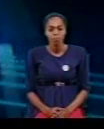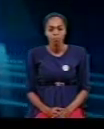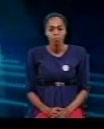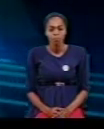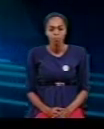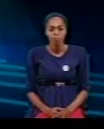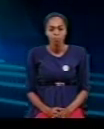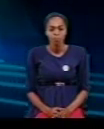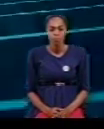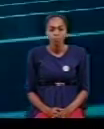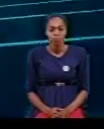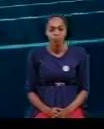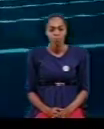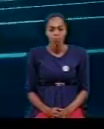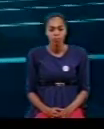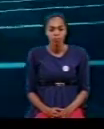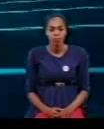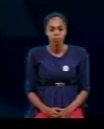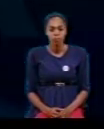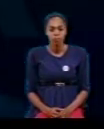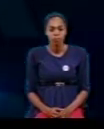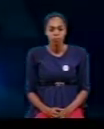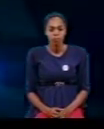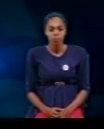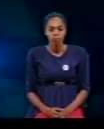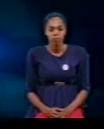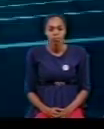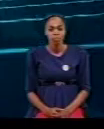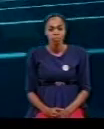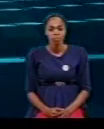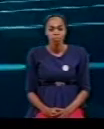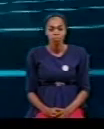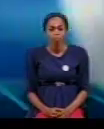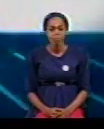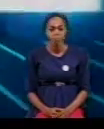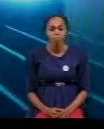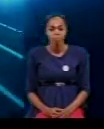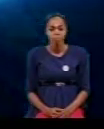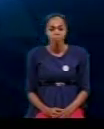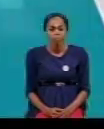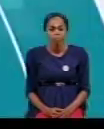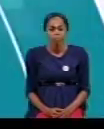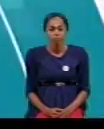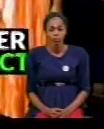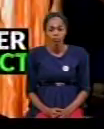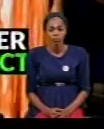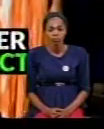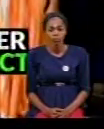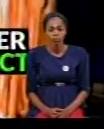we present to you choir ministrations from regions, states, and nations across the globe.